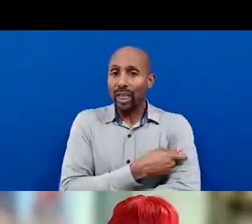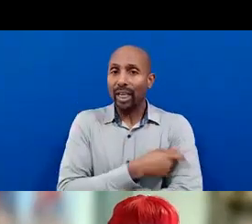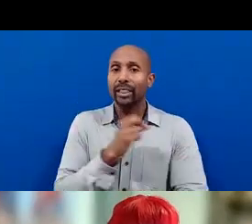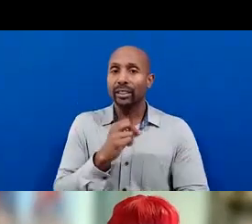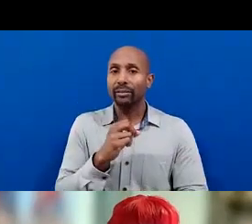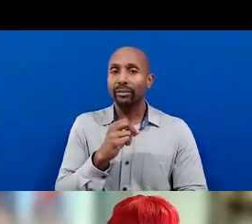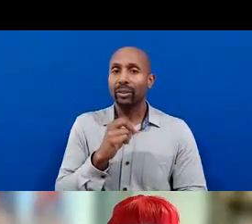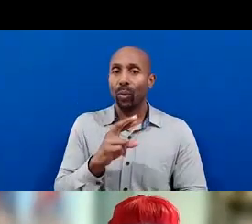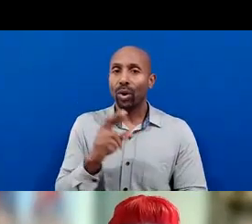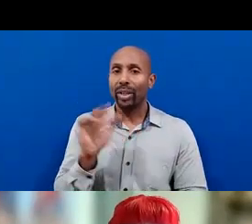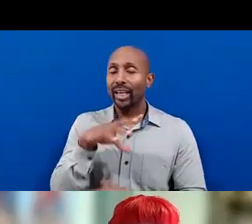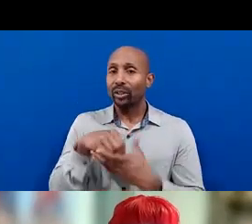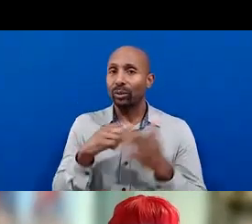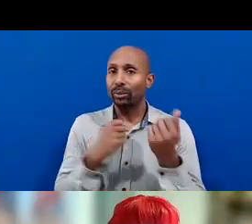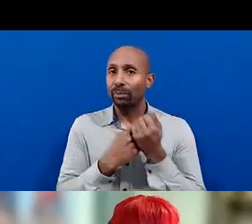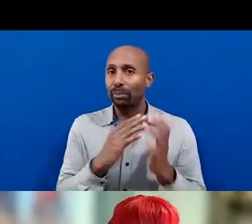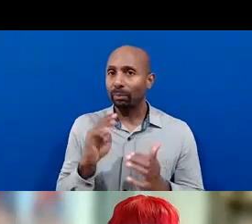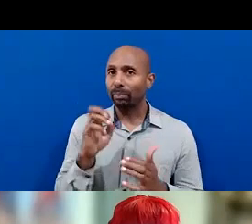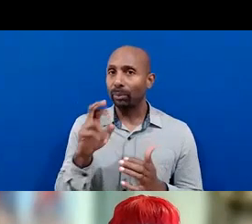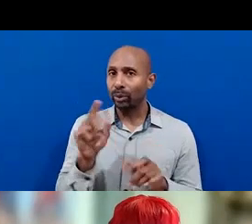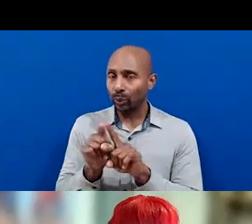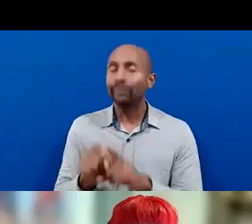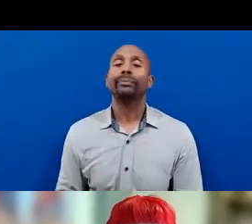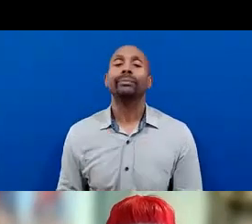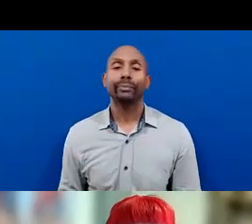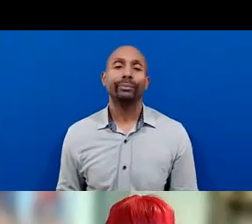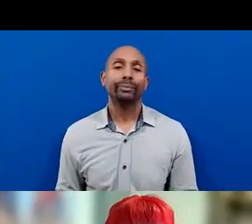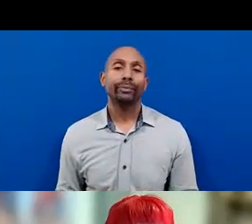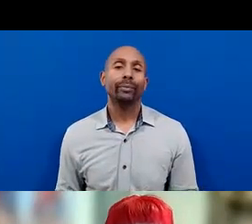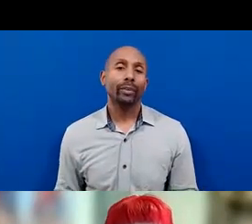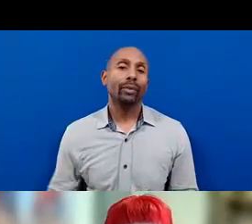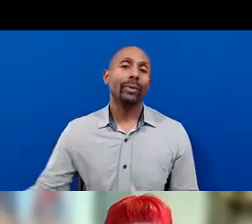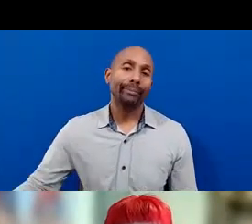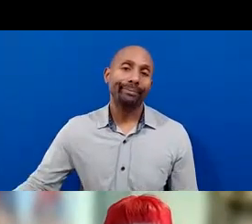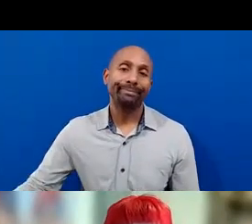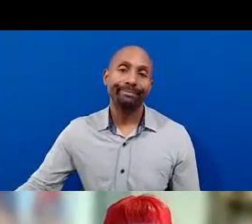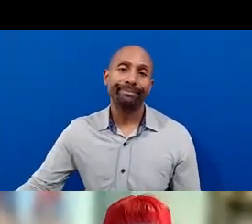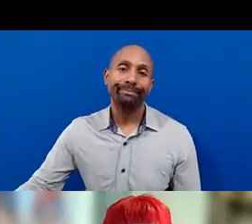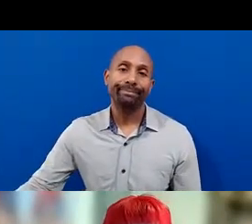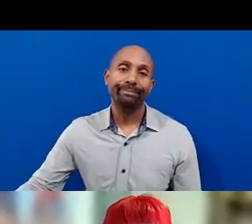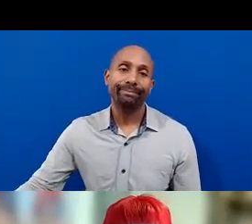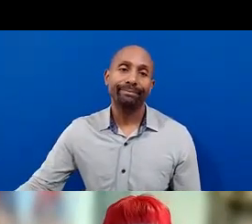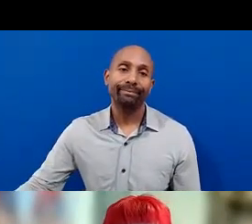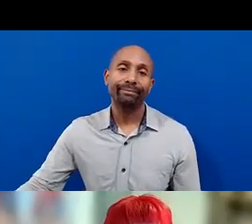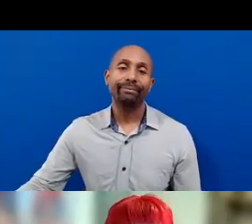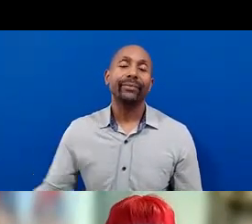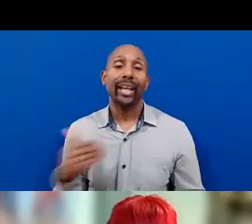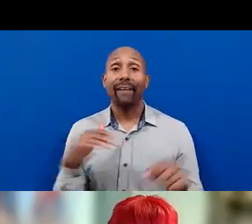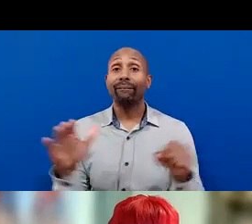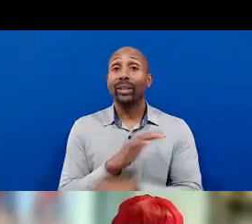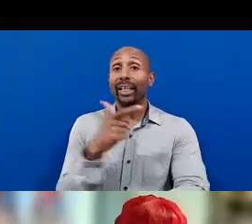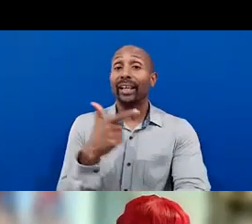fully vaccinated here, because this one goes through fully vaccinated, boosted, and then